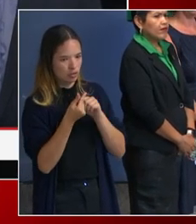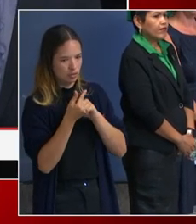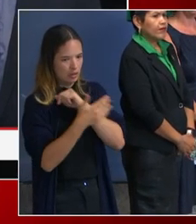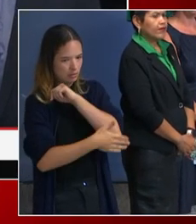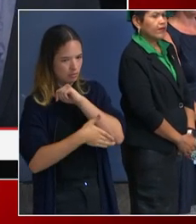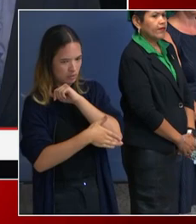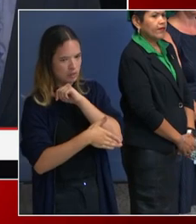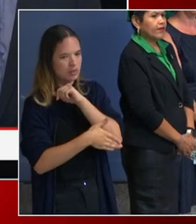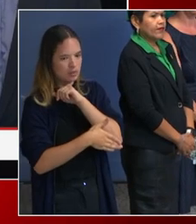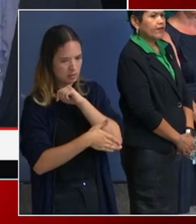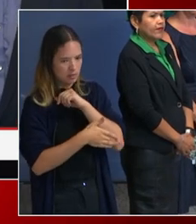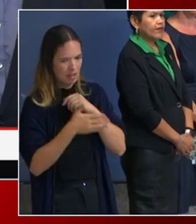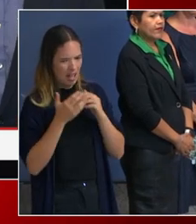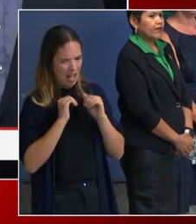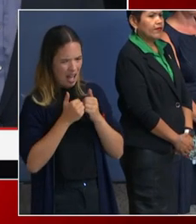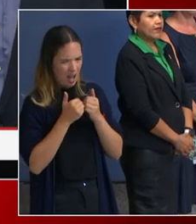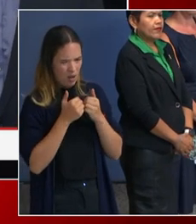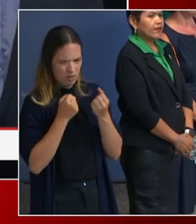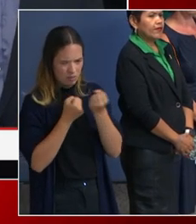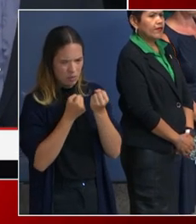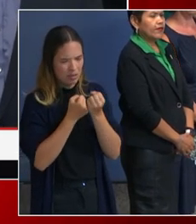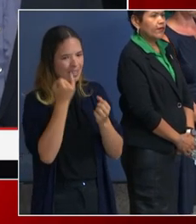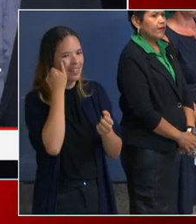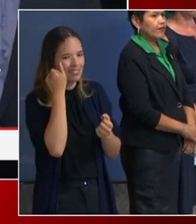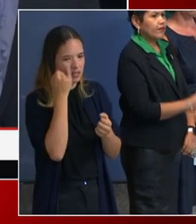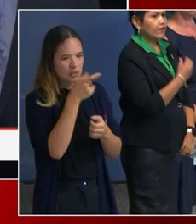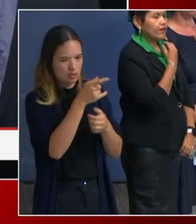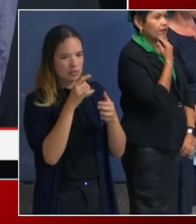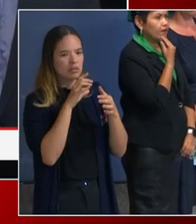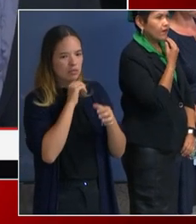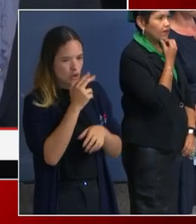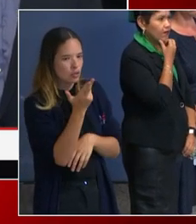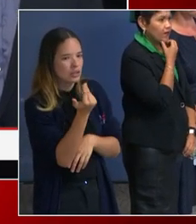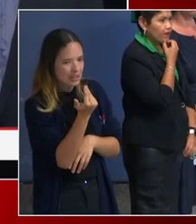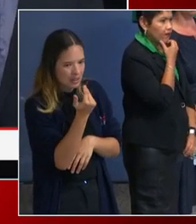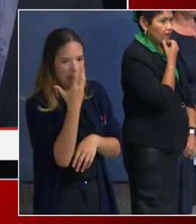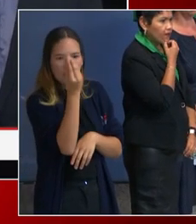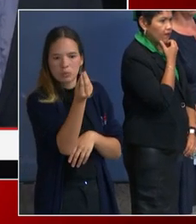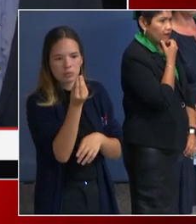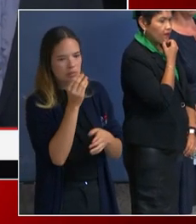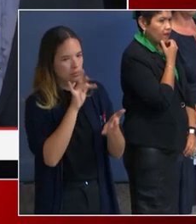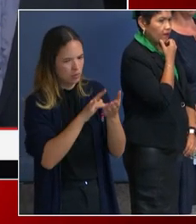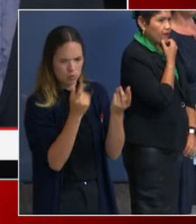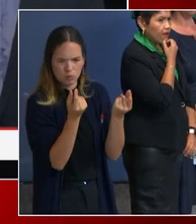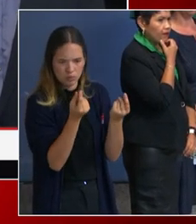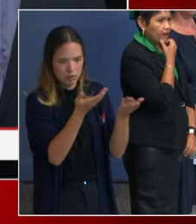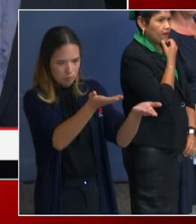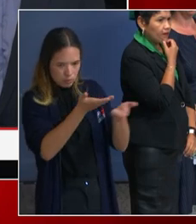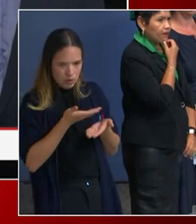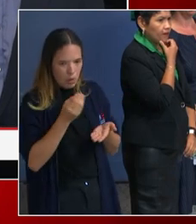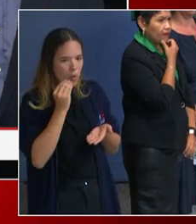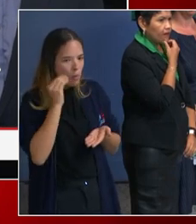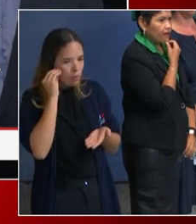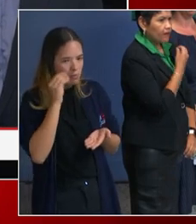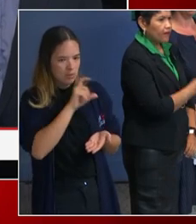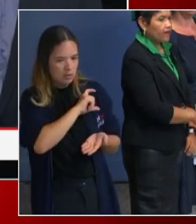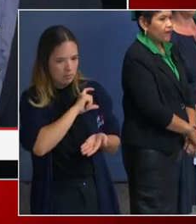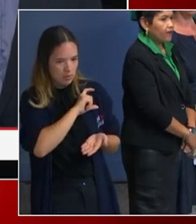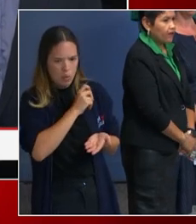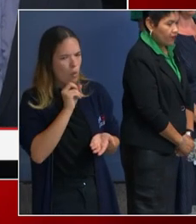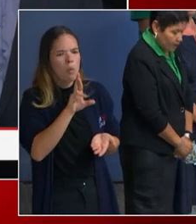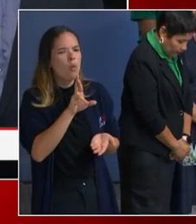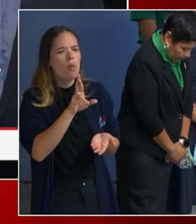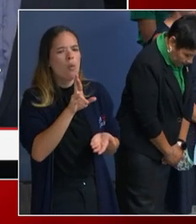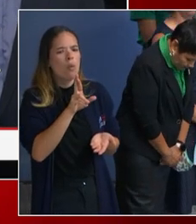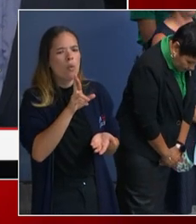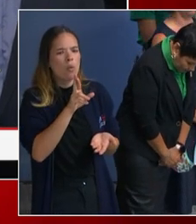if a 13-year-old is out, for example, that you mentioned, would they be brought in? Or are police expected to now patrol these areas where young people are known to